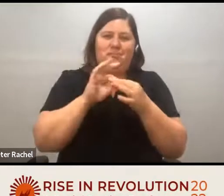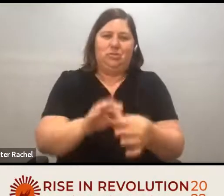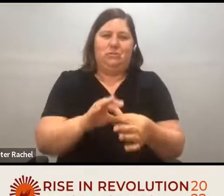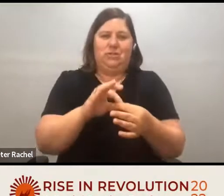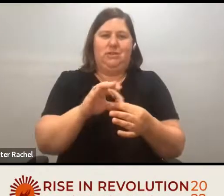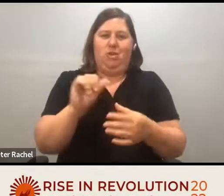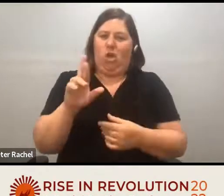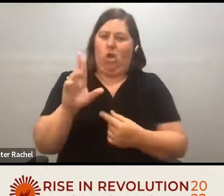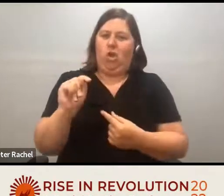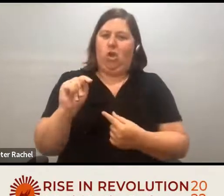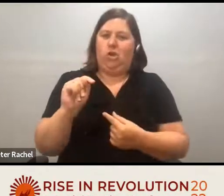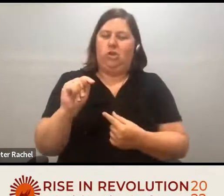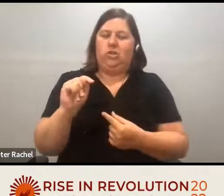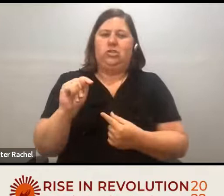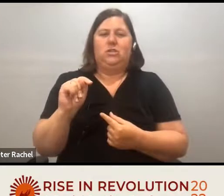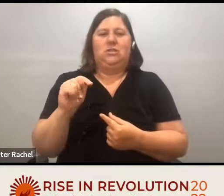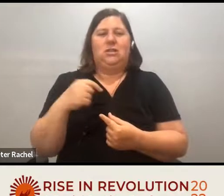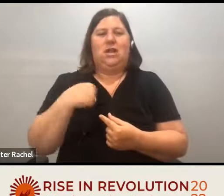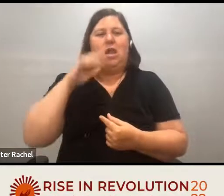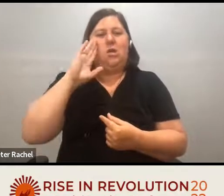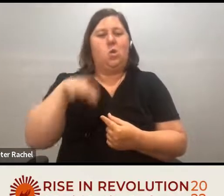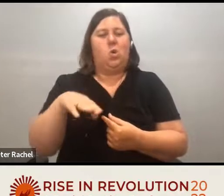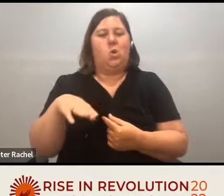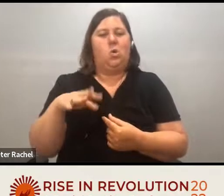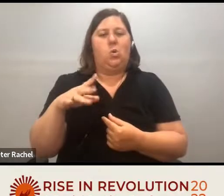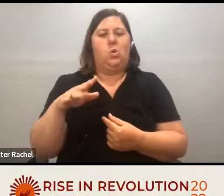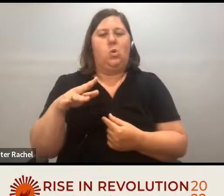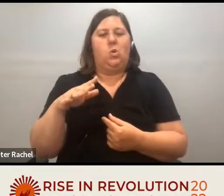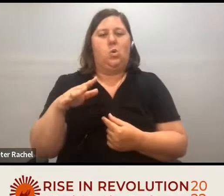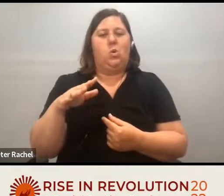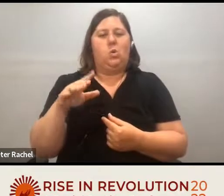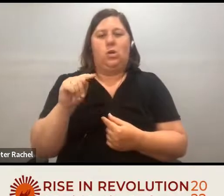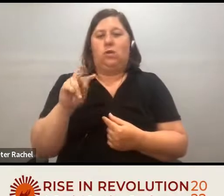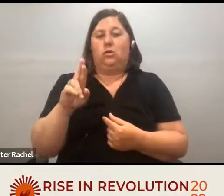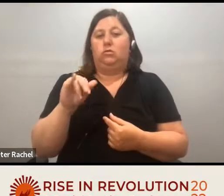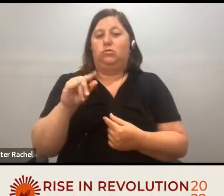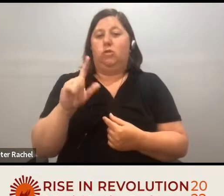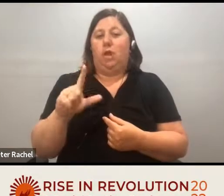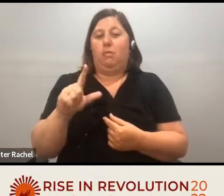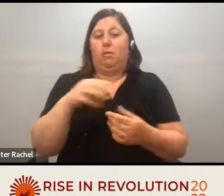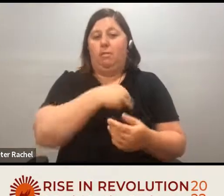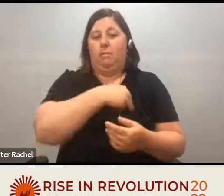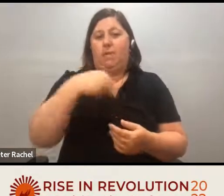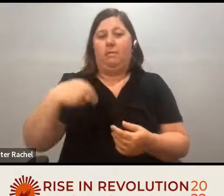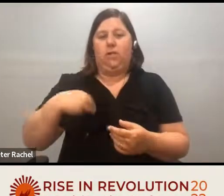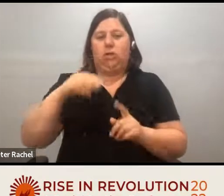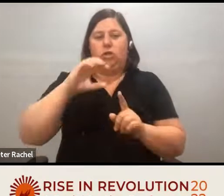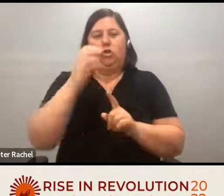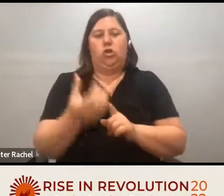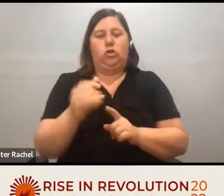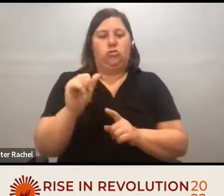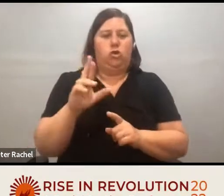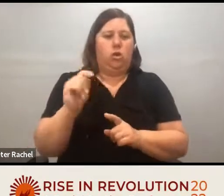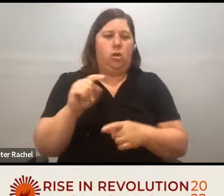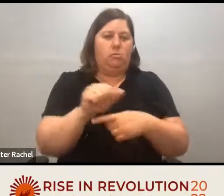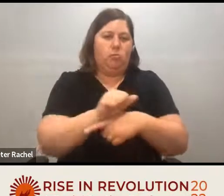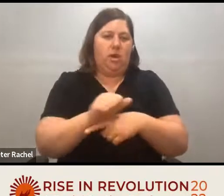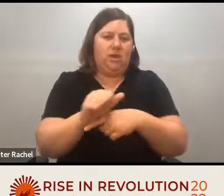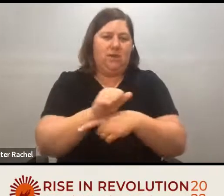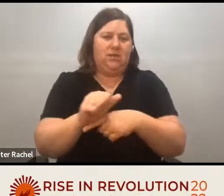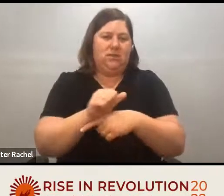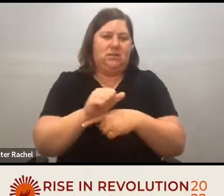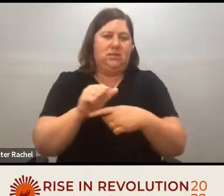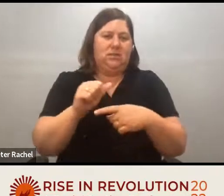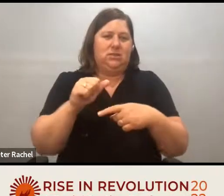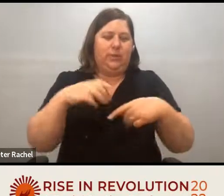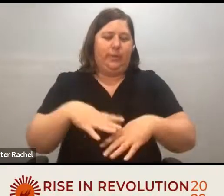arts have been supportive. I know for the tribal members, the cultural arts practices around weaving